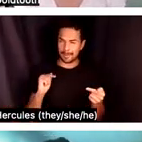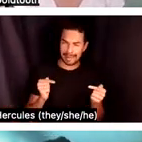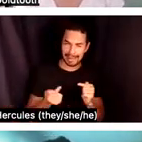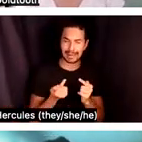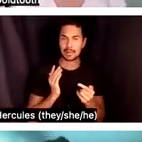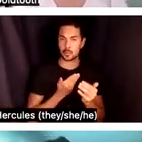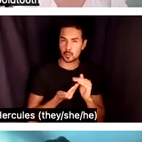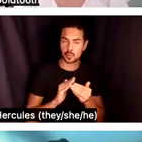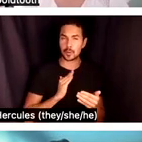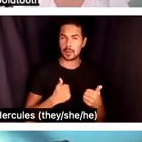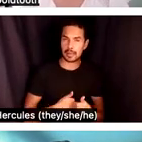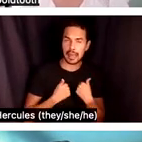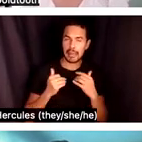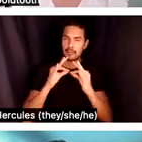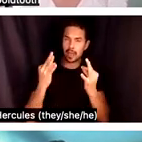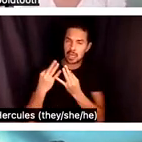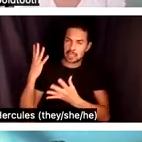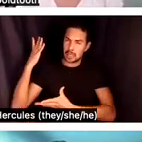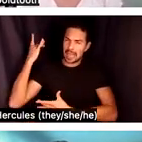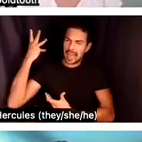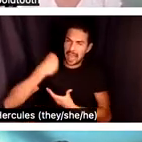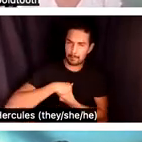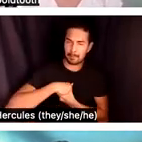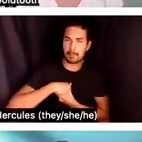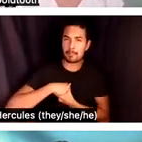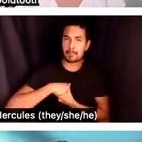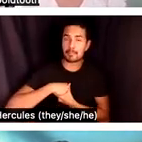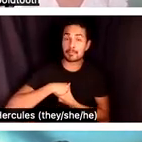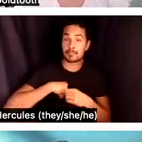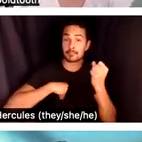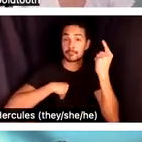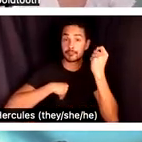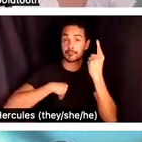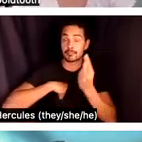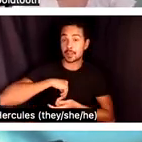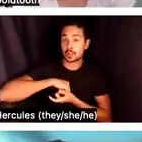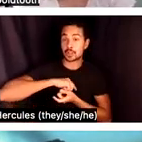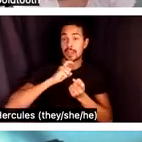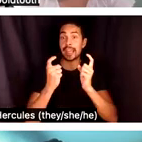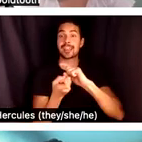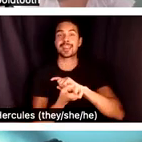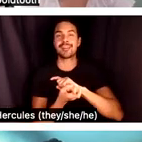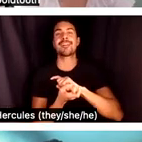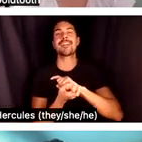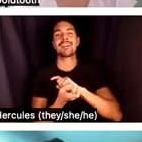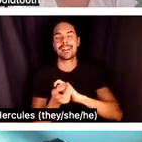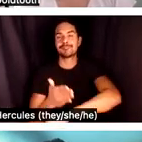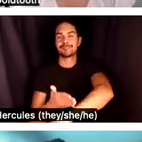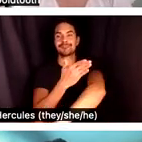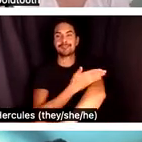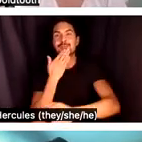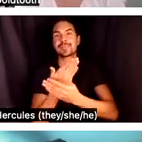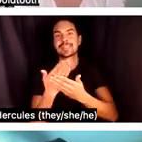within our lives, within our families, but at the same point, there can be a lot of change and we can do a lot of really good things. And we have